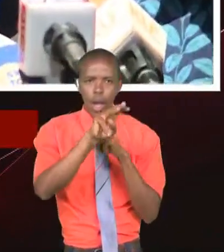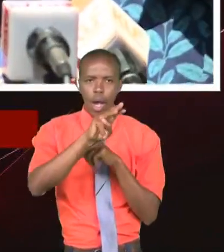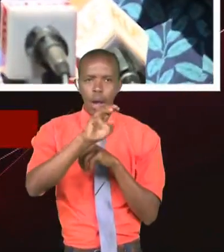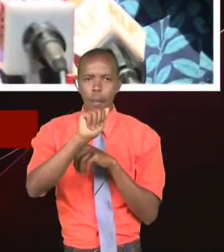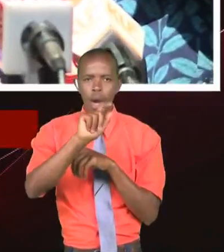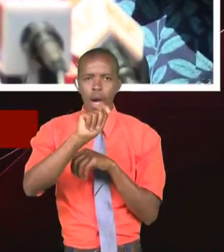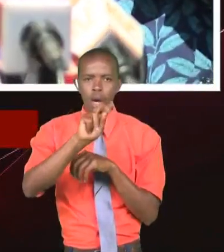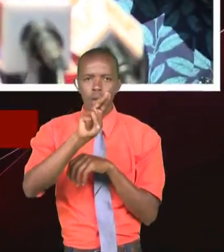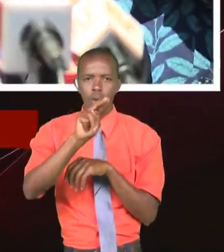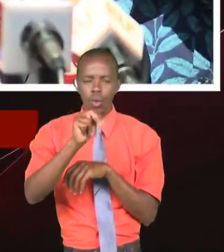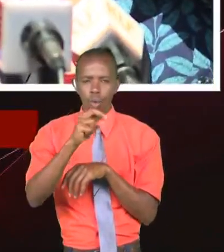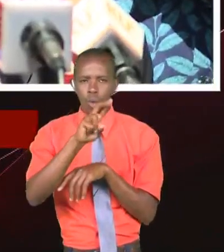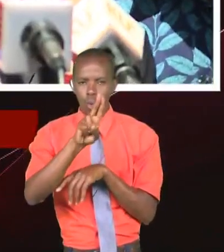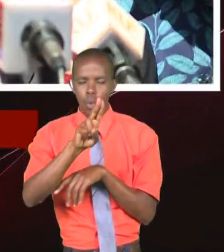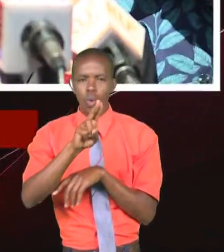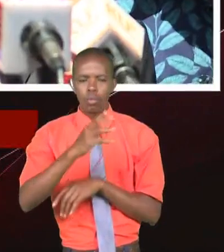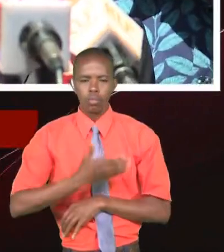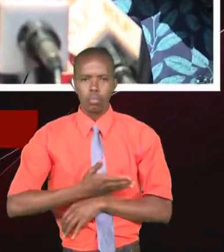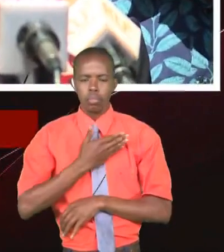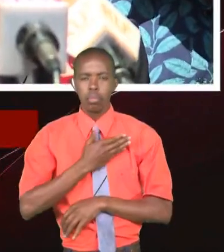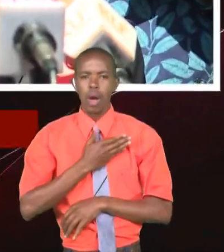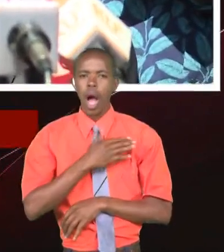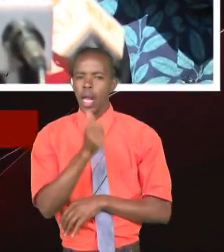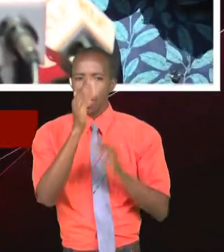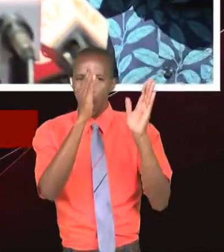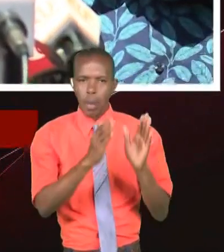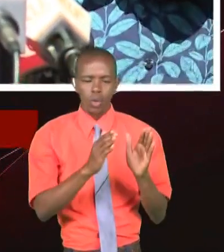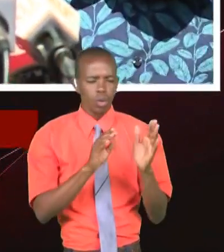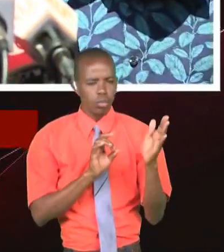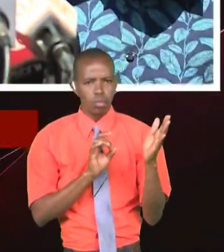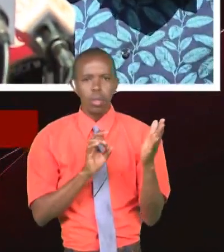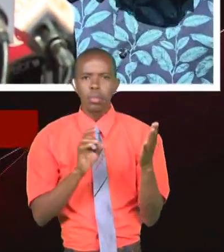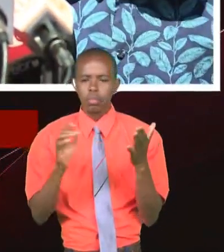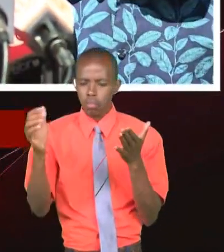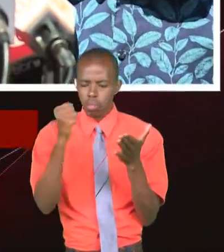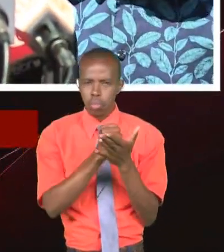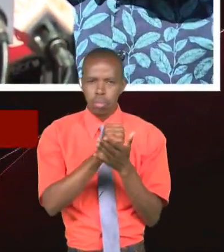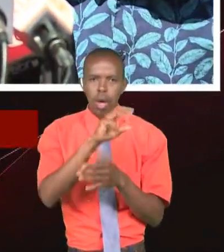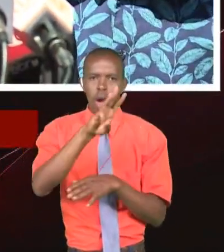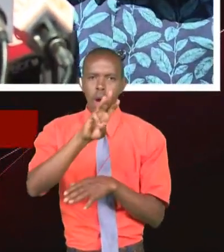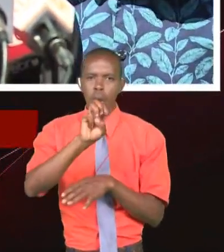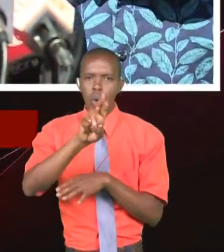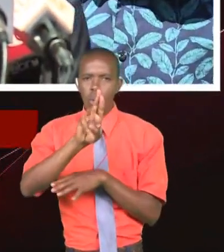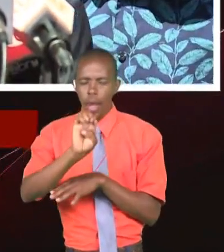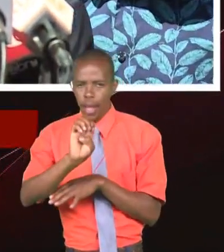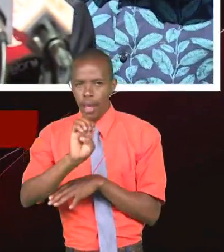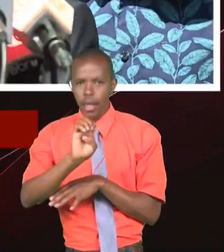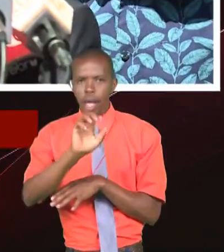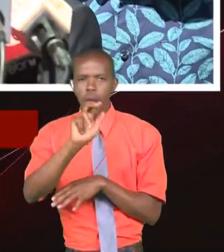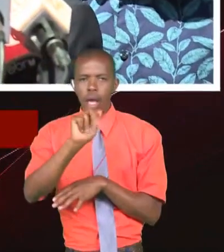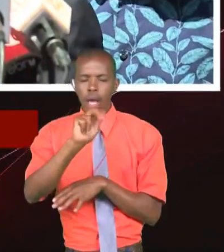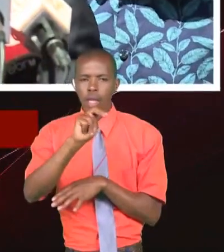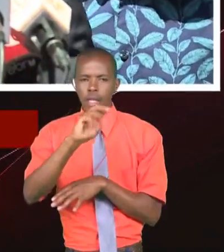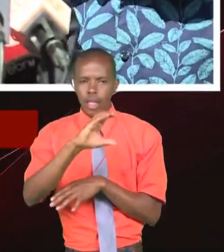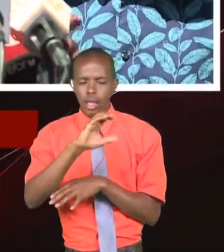find that they filed David Were to be their candidate, and ANC filed